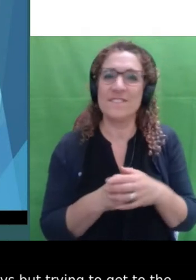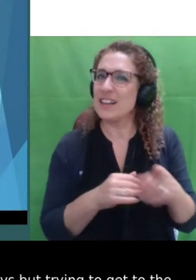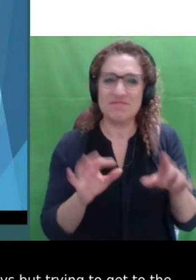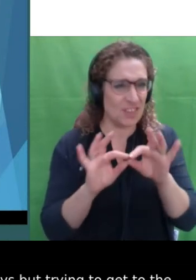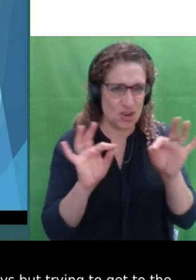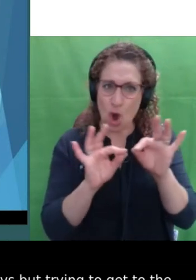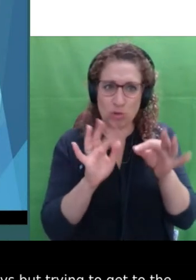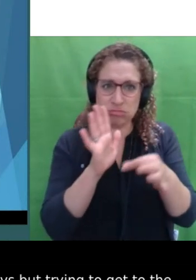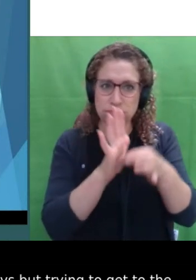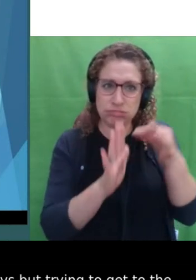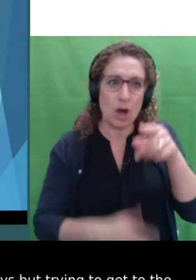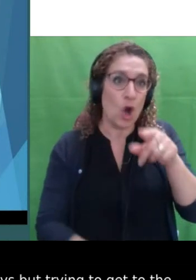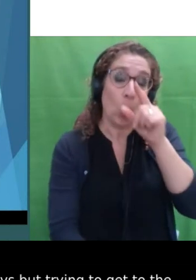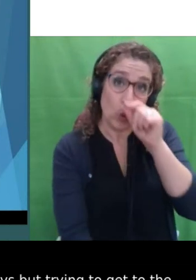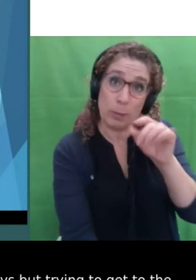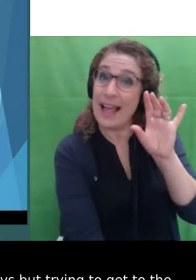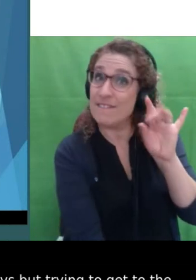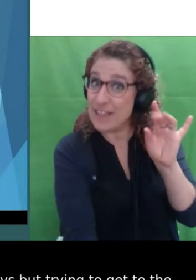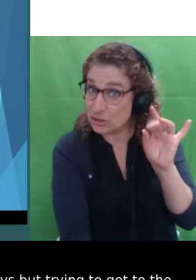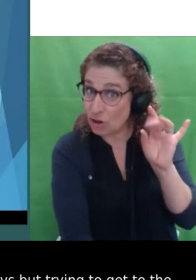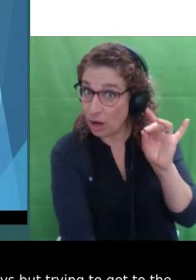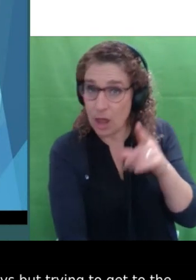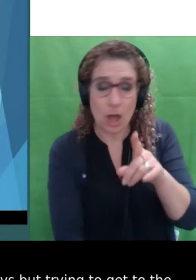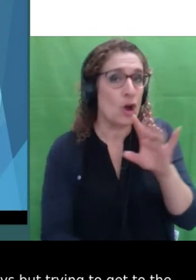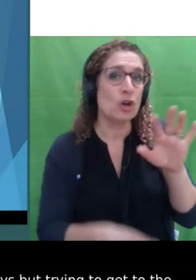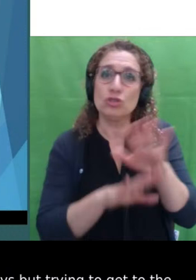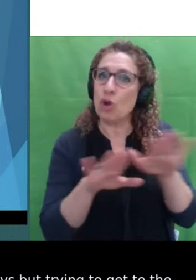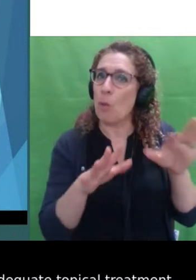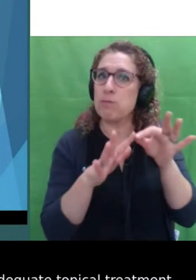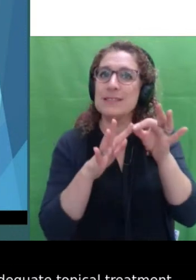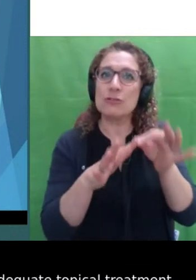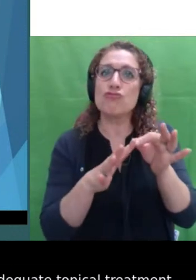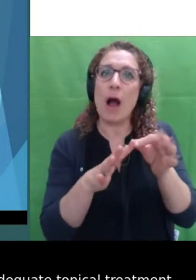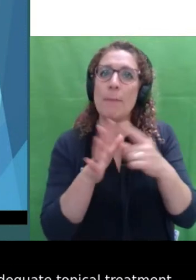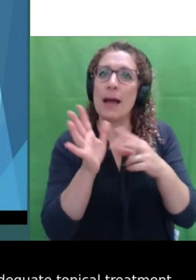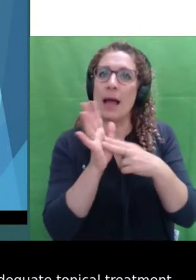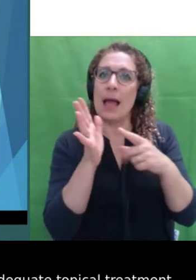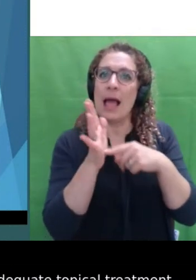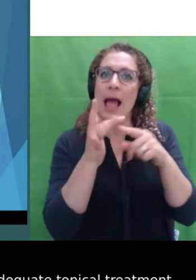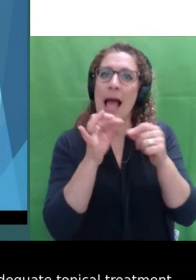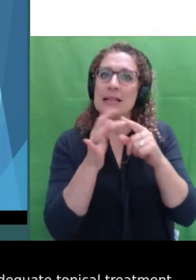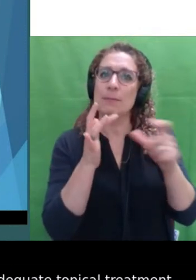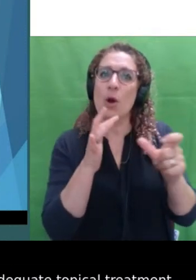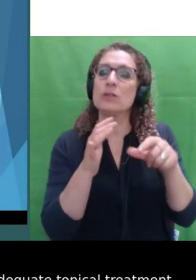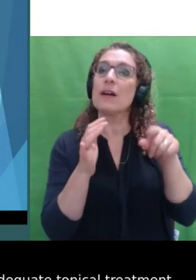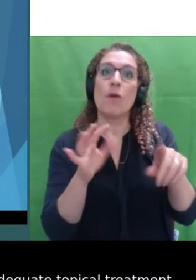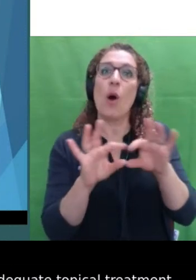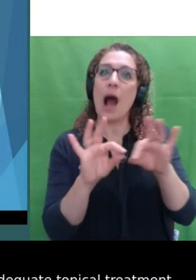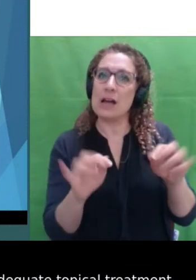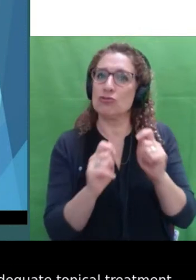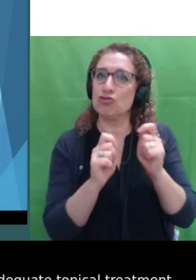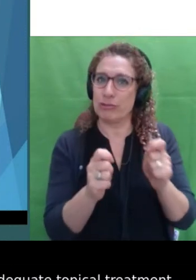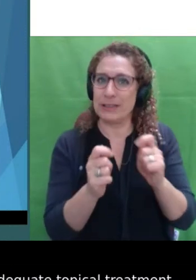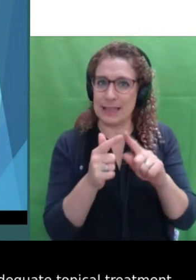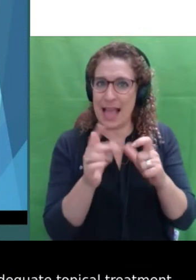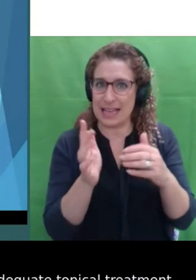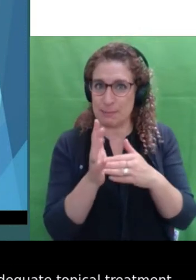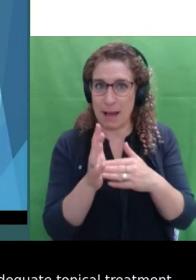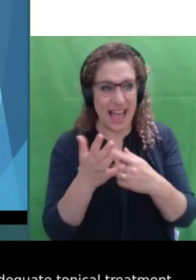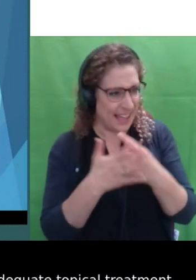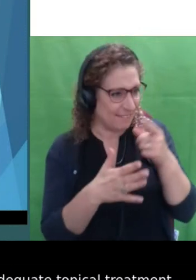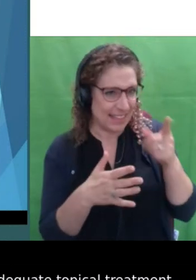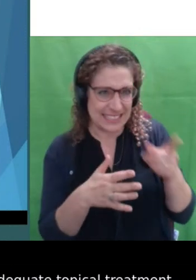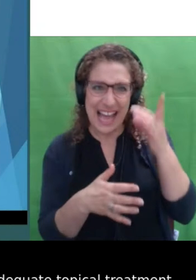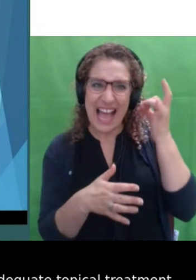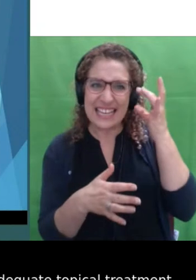think infection and don't prescribe antibiotics routinely for untreated eczema if you've got an obvious crusted yellow sore